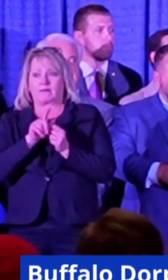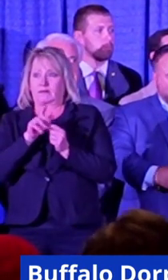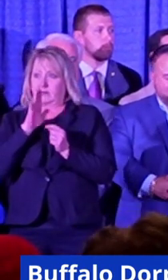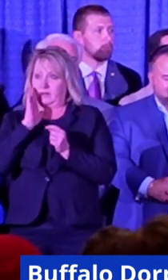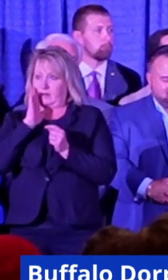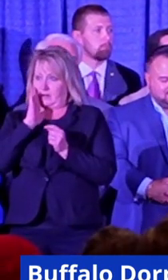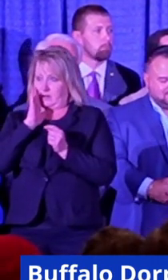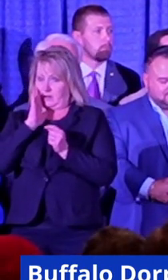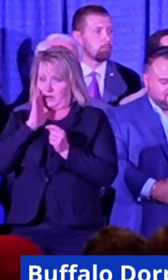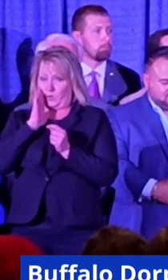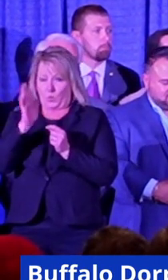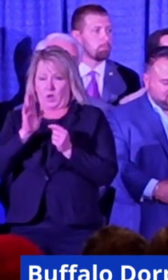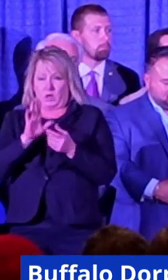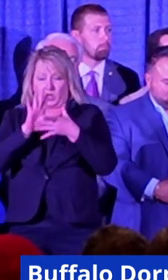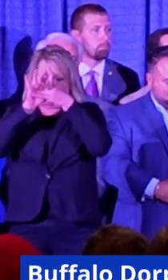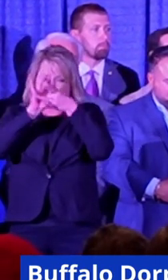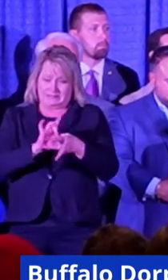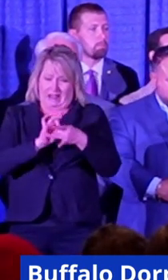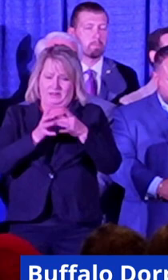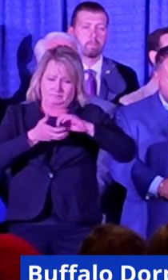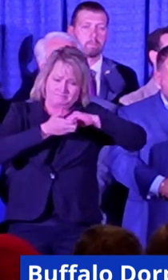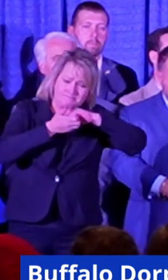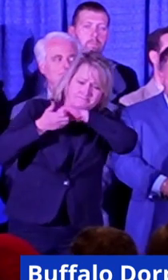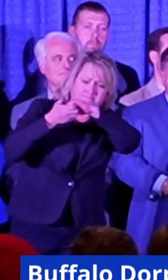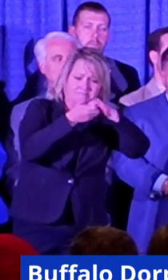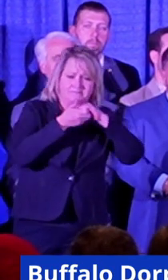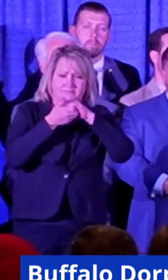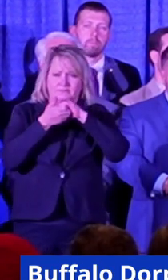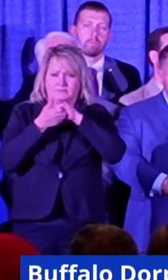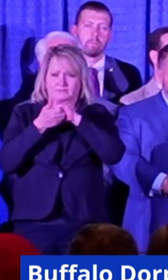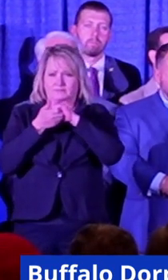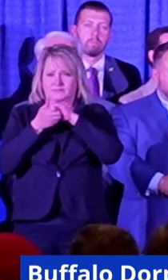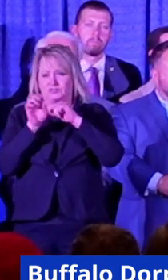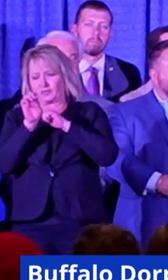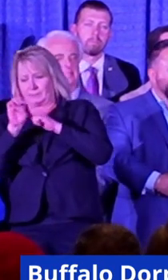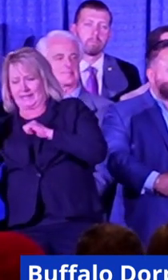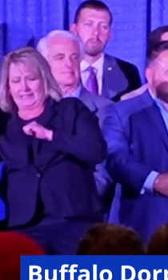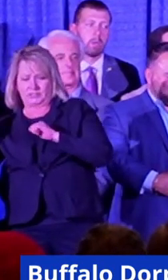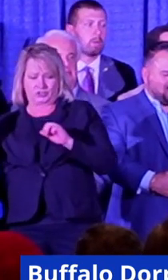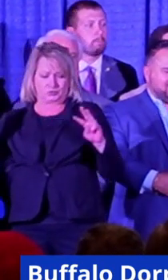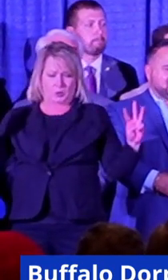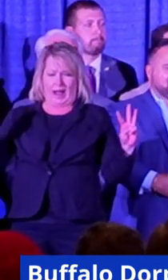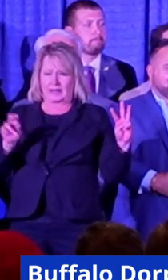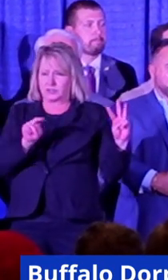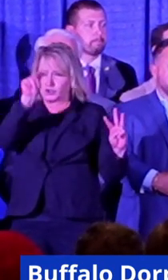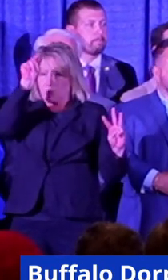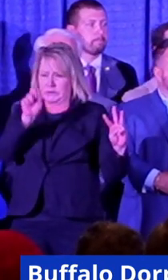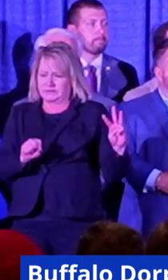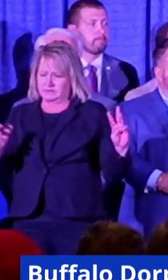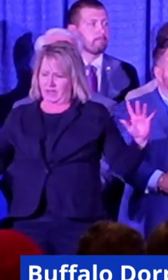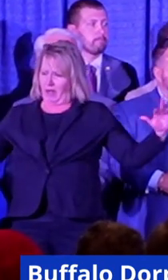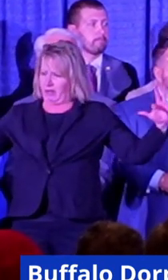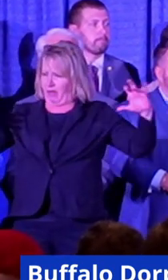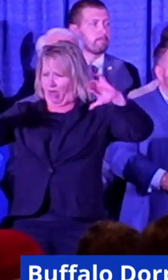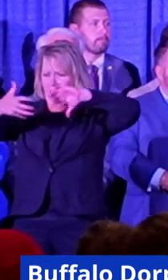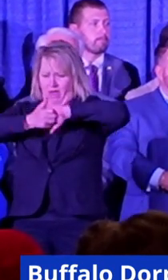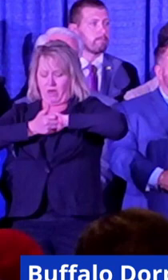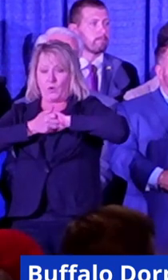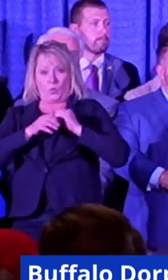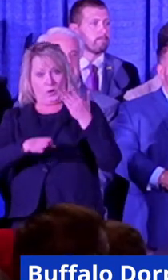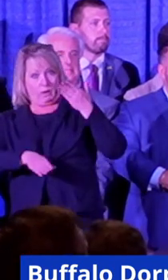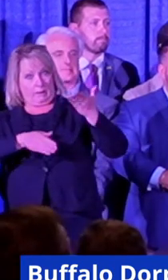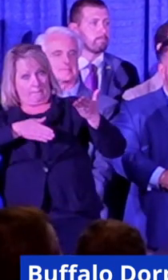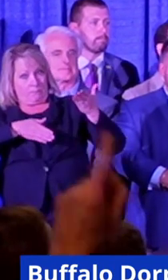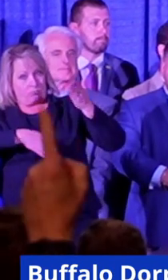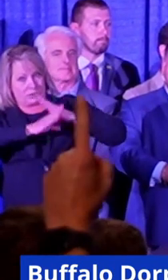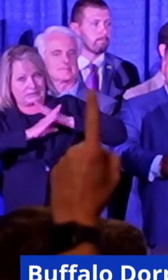Yeah. Are we going to unite New York State from east to west and north to south? Yeah. Are we going to protect a woman's right